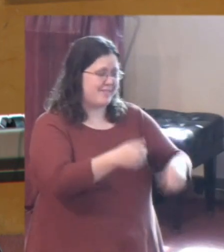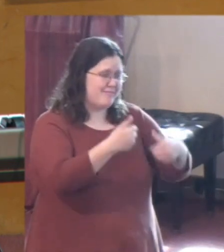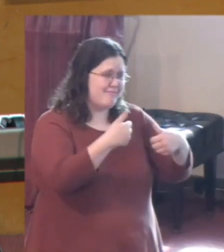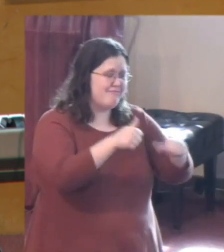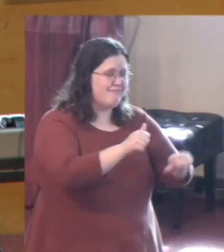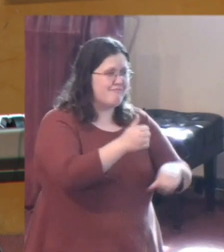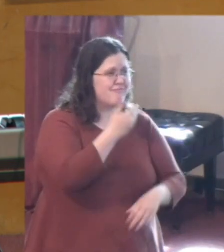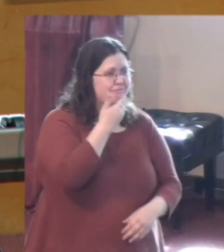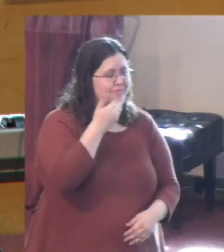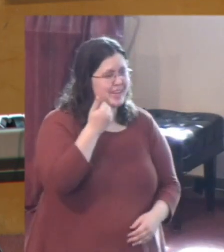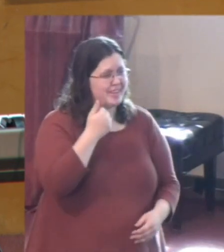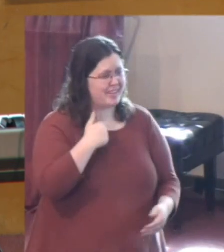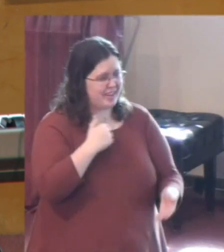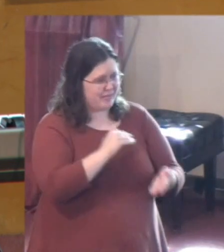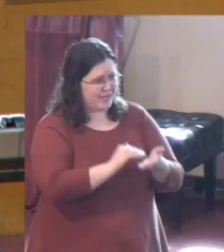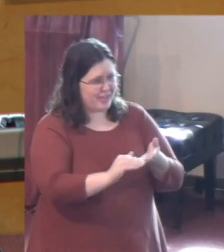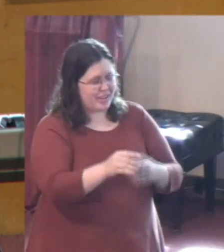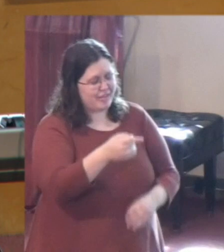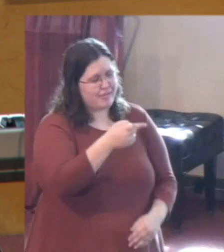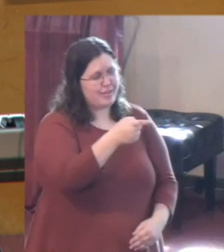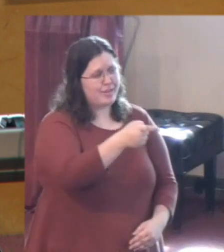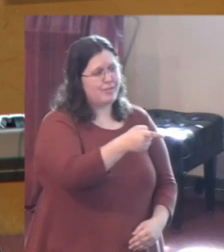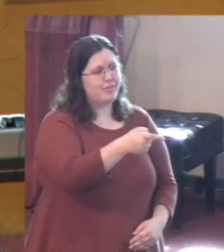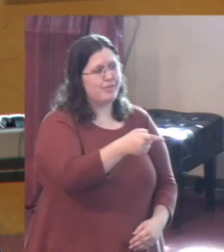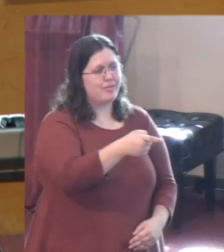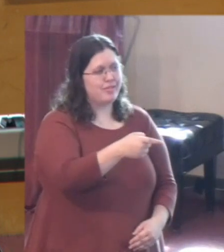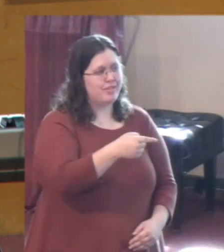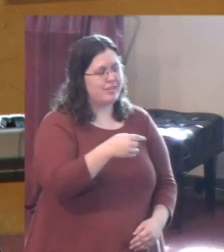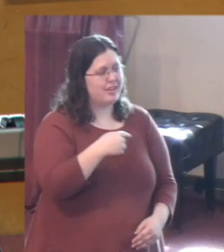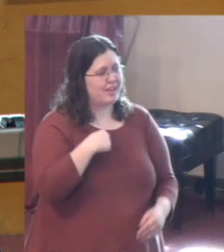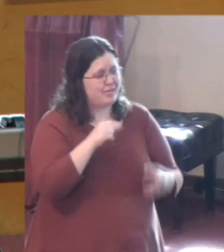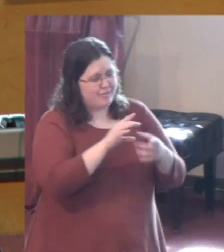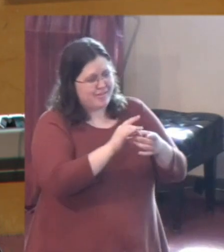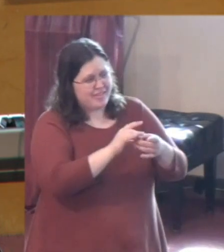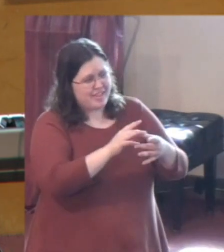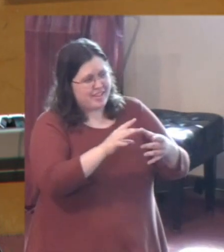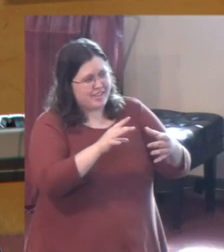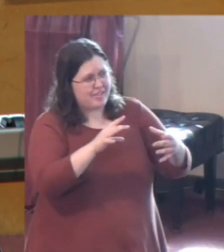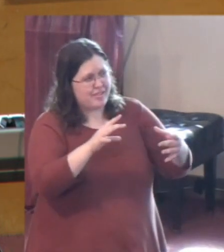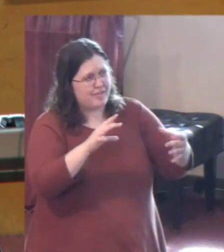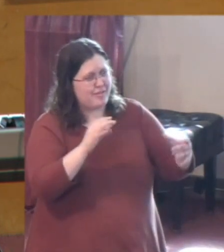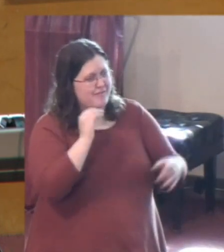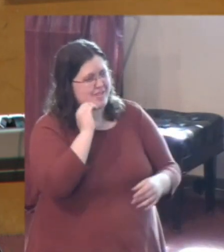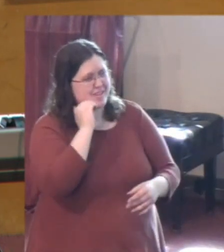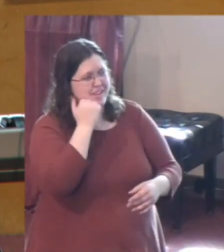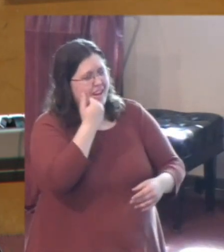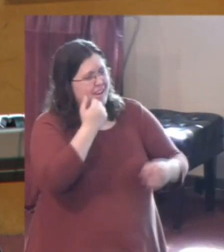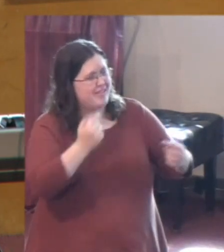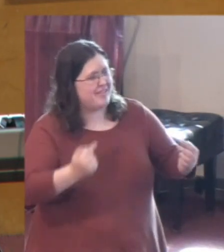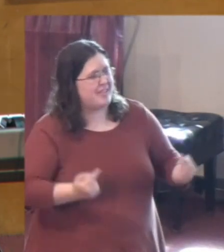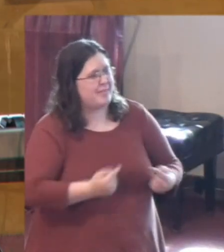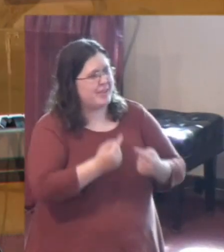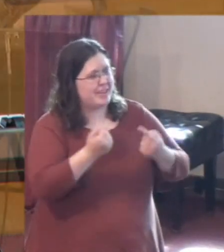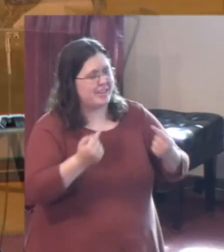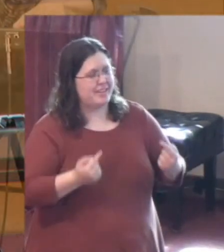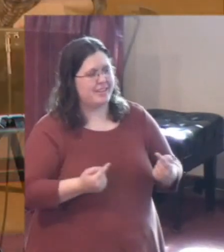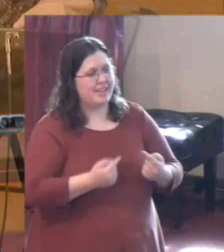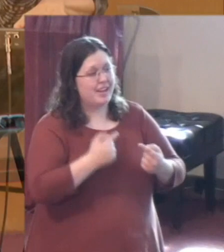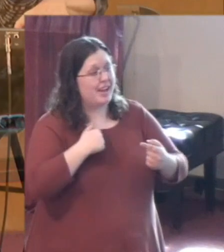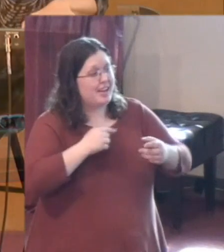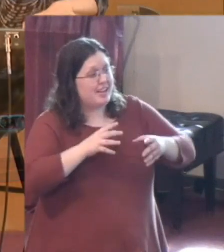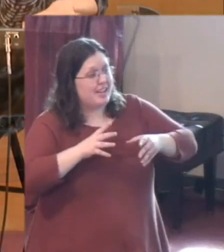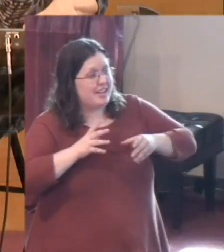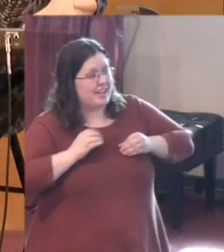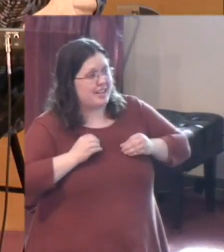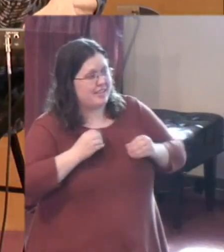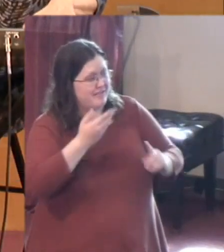I forgive you. I release you from the shoulds. I accept you